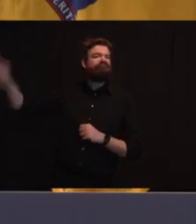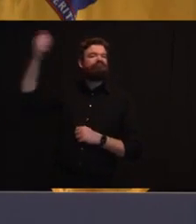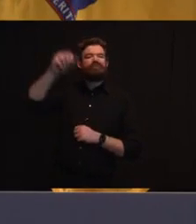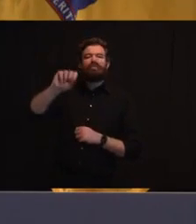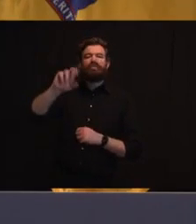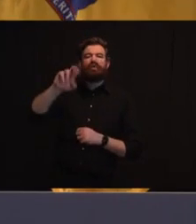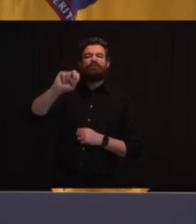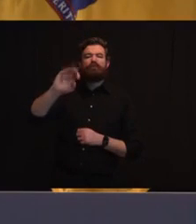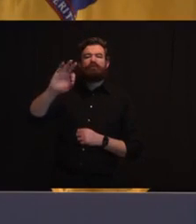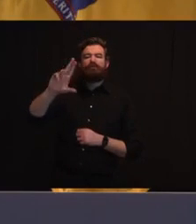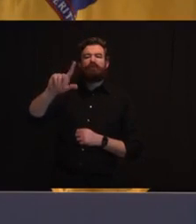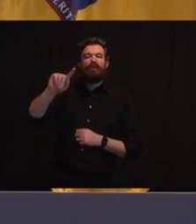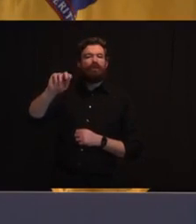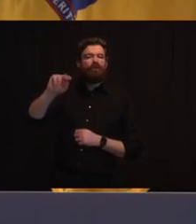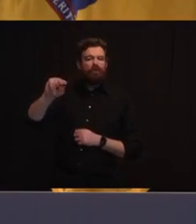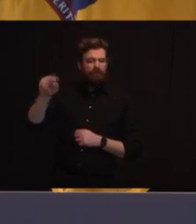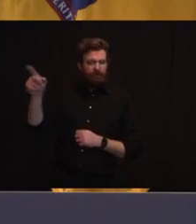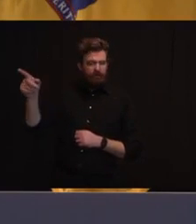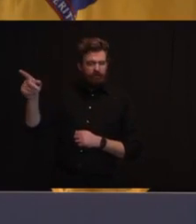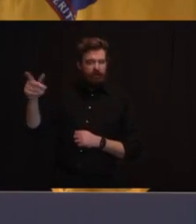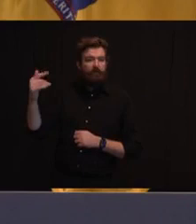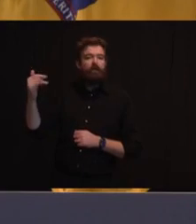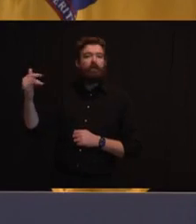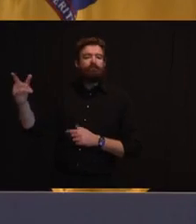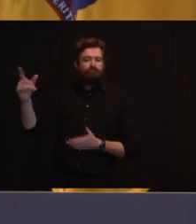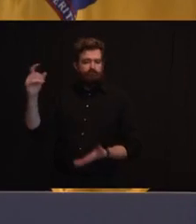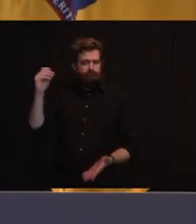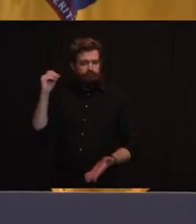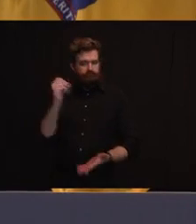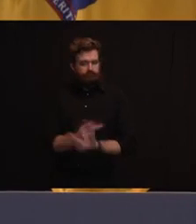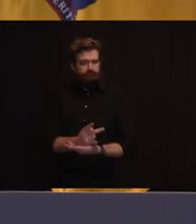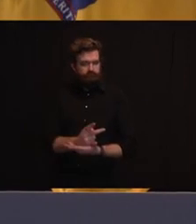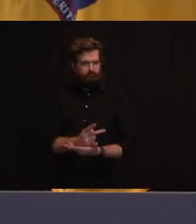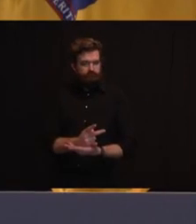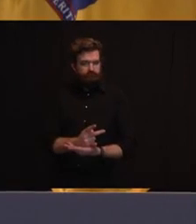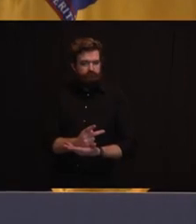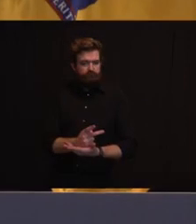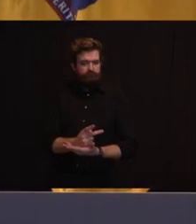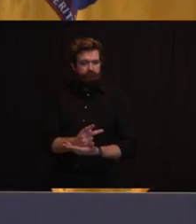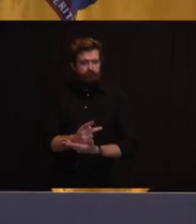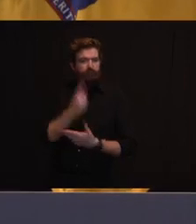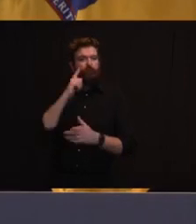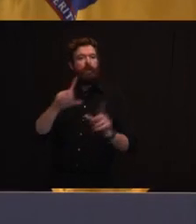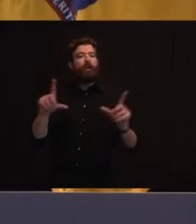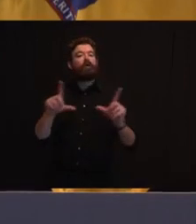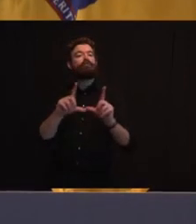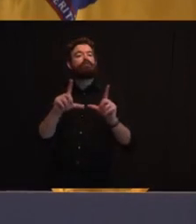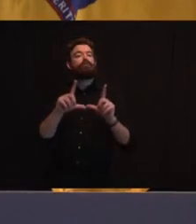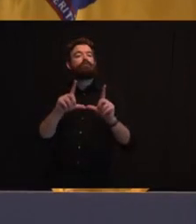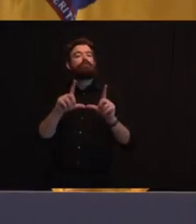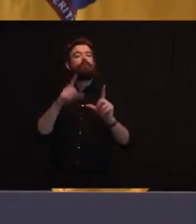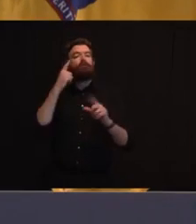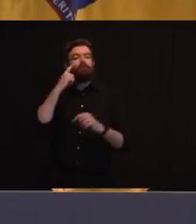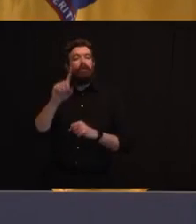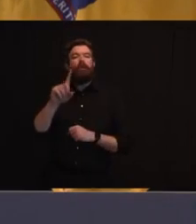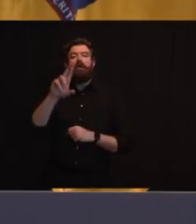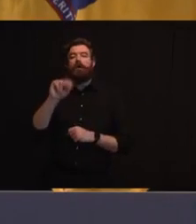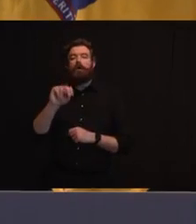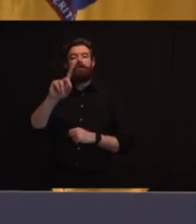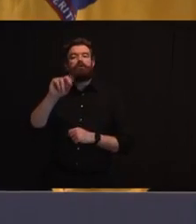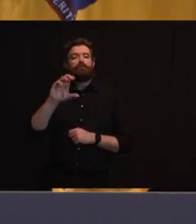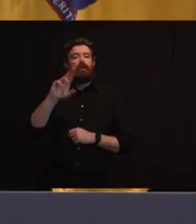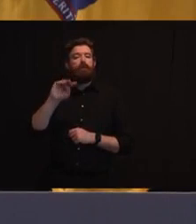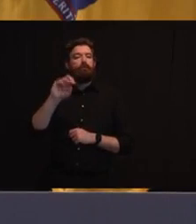for licensing without regard to immigration status. Again, it will be implemented on May 1st. And part of the challenge is they have to pull